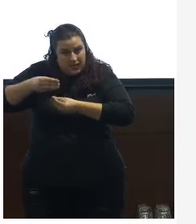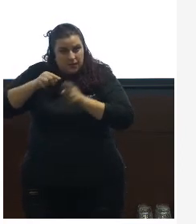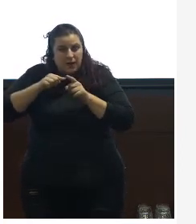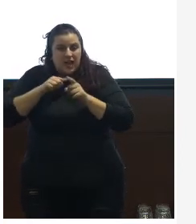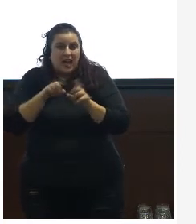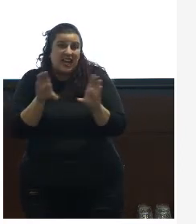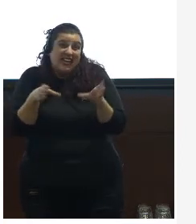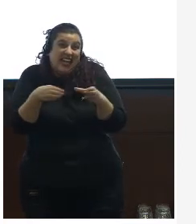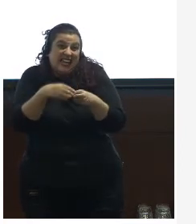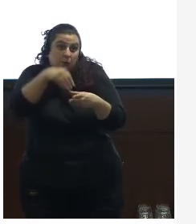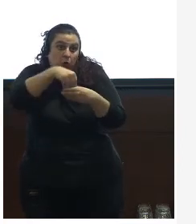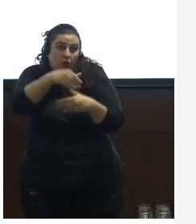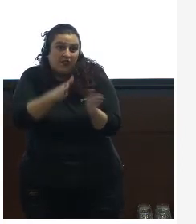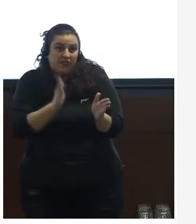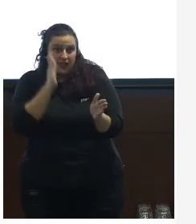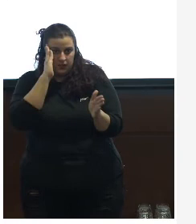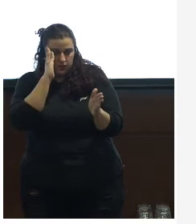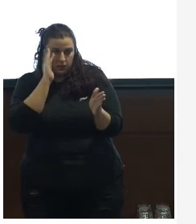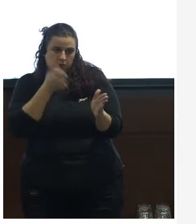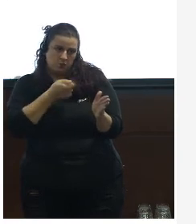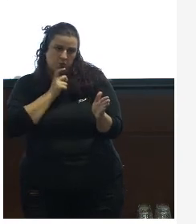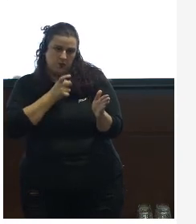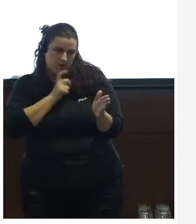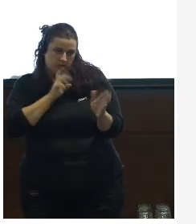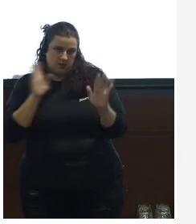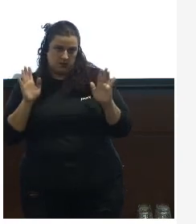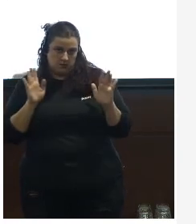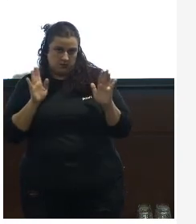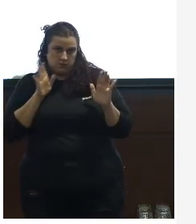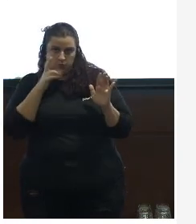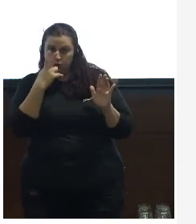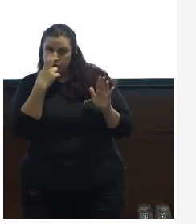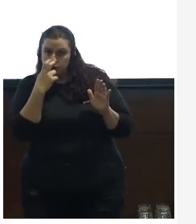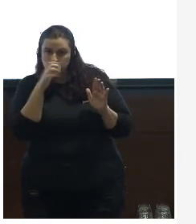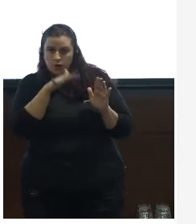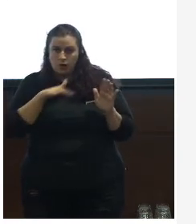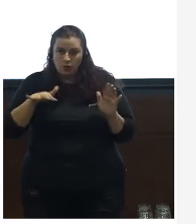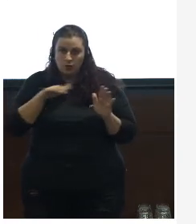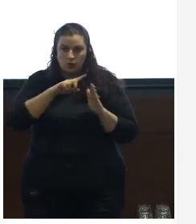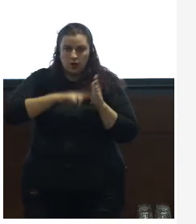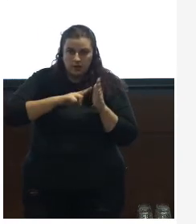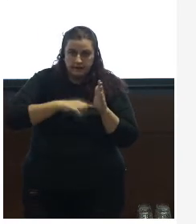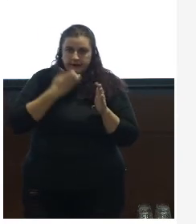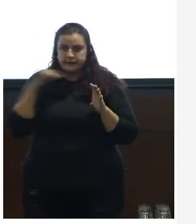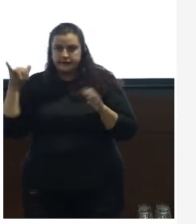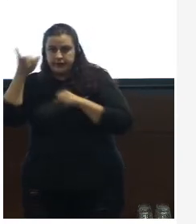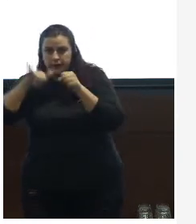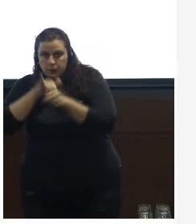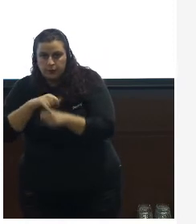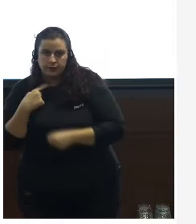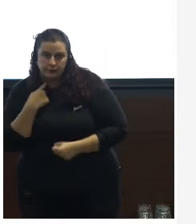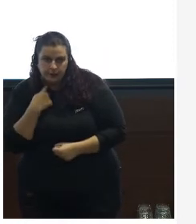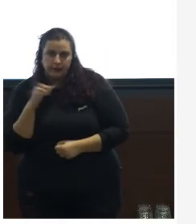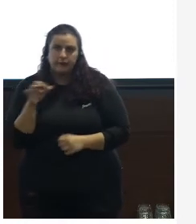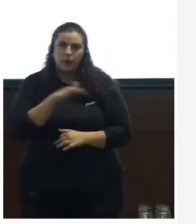want, because we don't want to set a meeting point. Maybe they missed their flight, or there's a bit of a delay. They don't know if their mobility equipment is there. It's so much